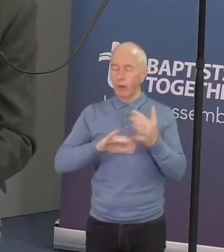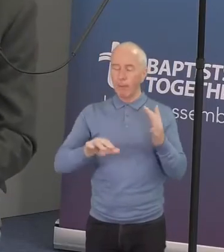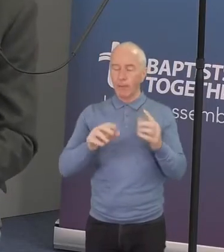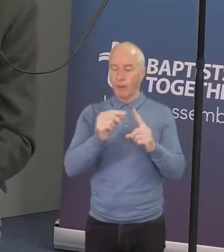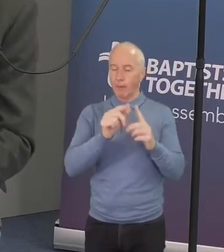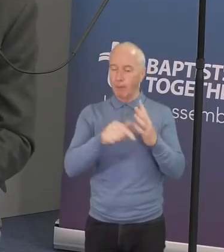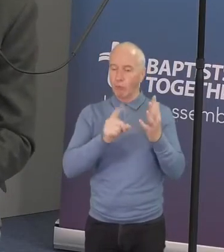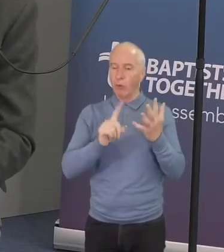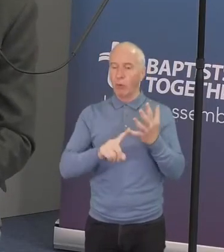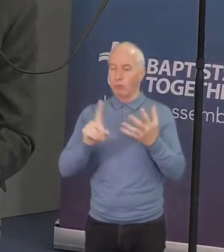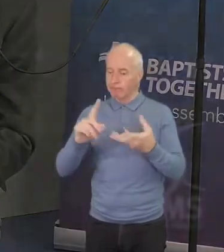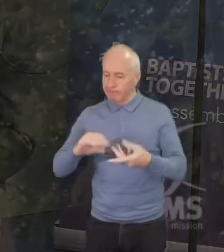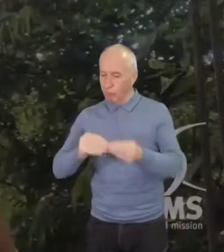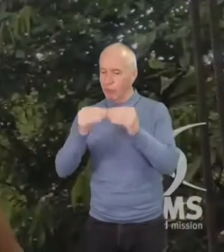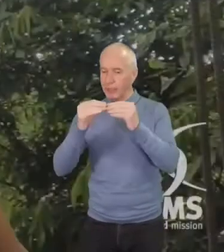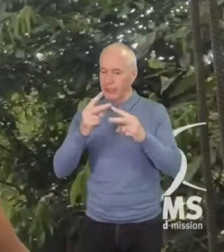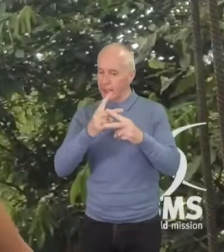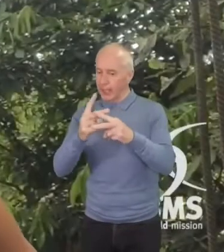creation care.